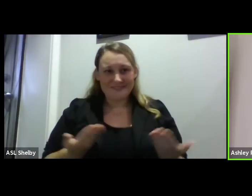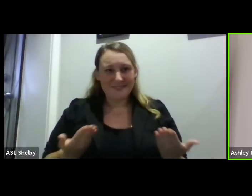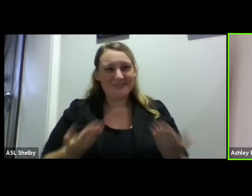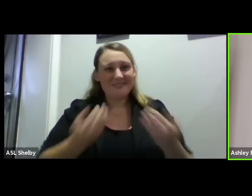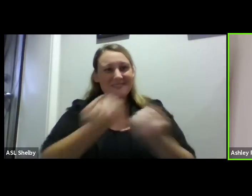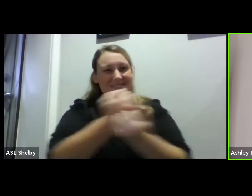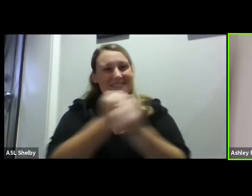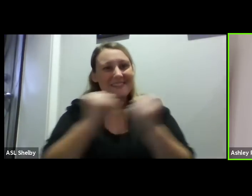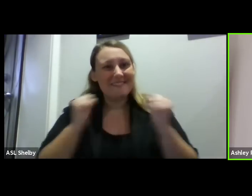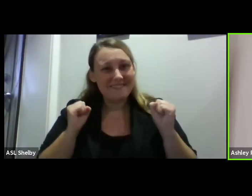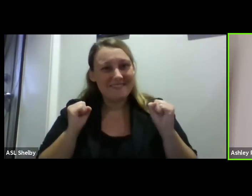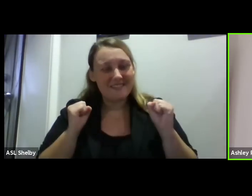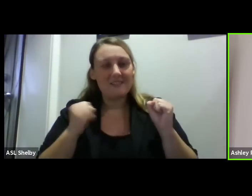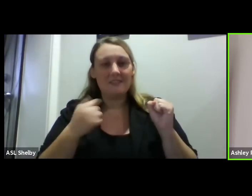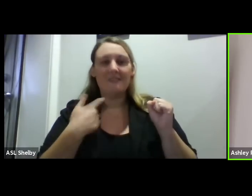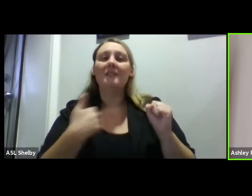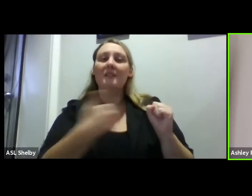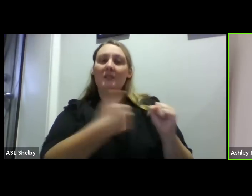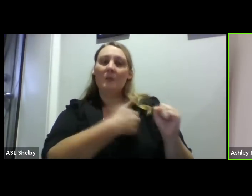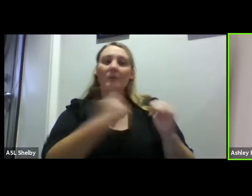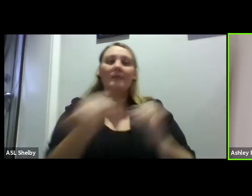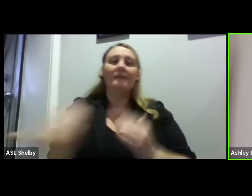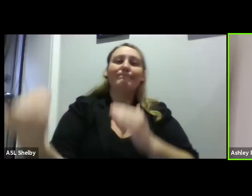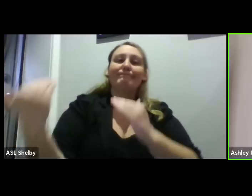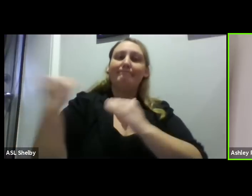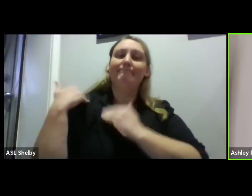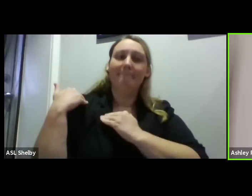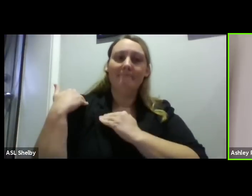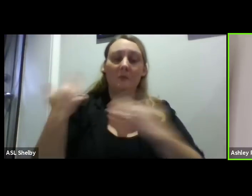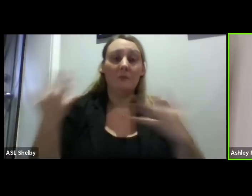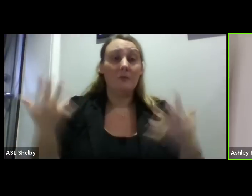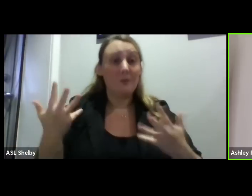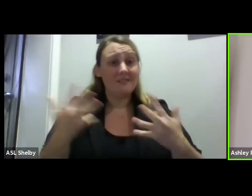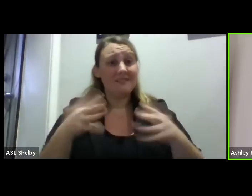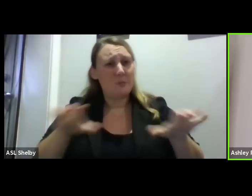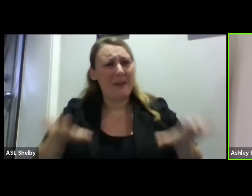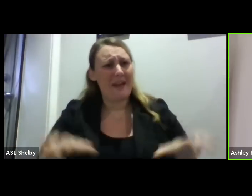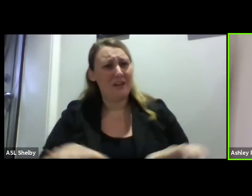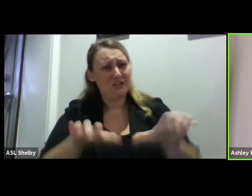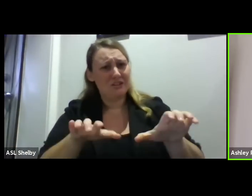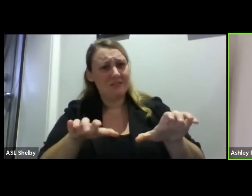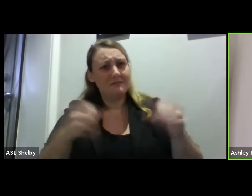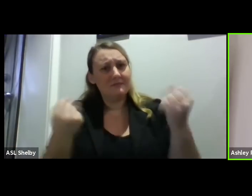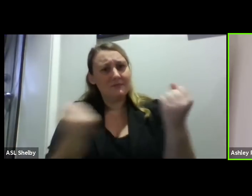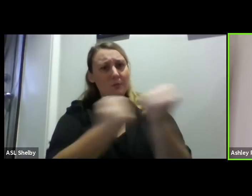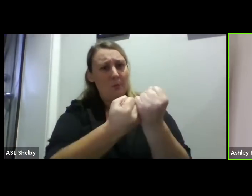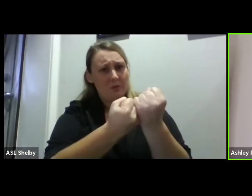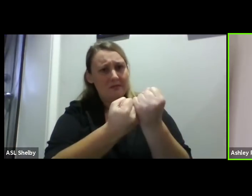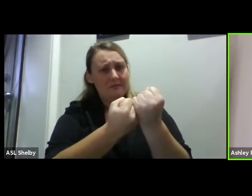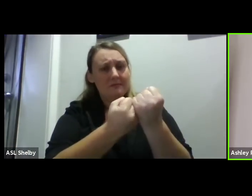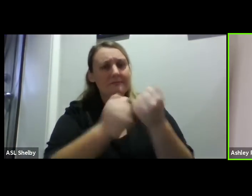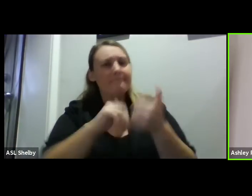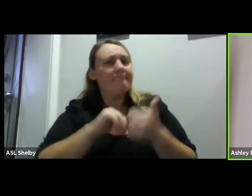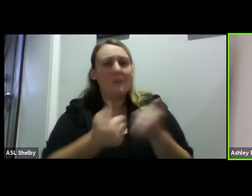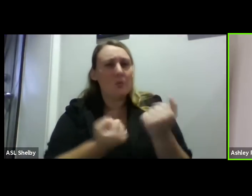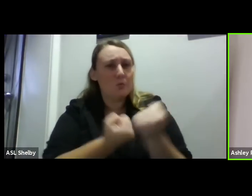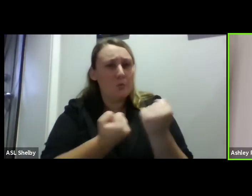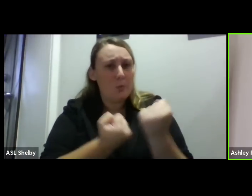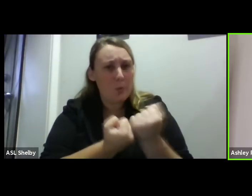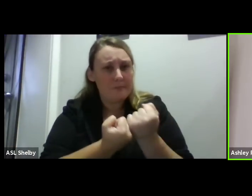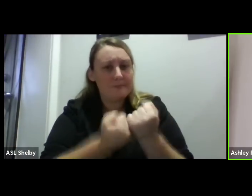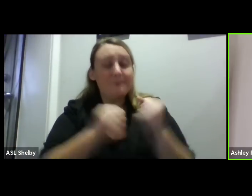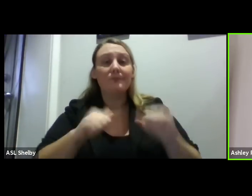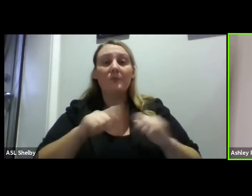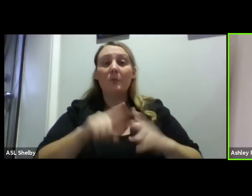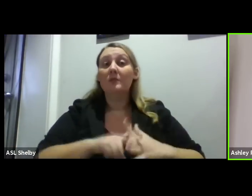action to support those that need it most right now. We can start by putting our money where our mouths are and opening our